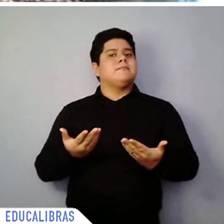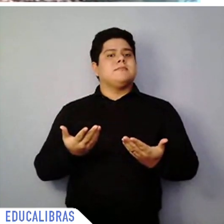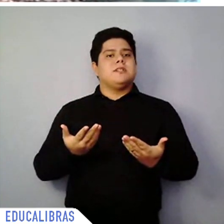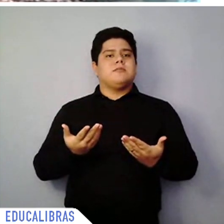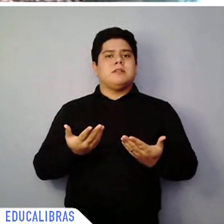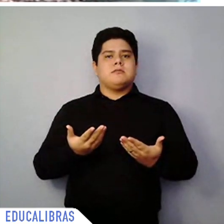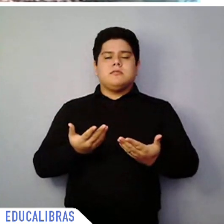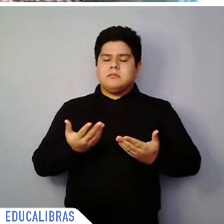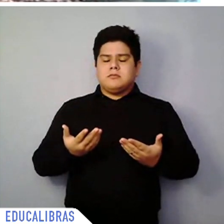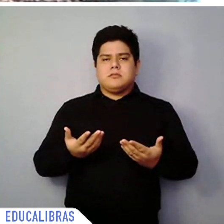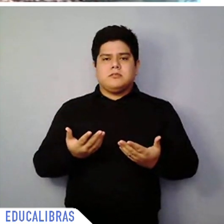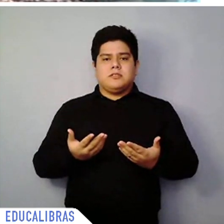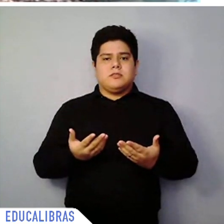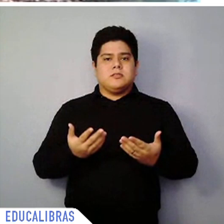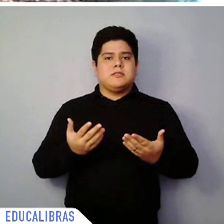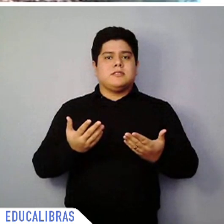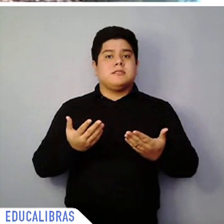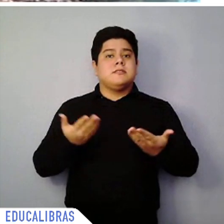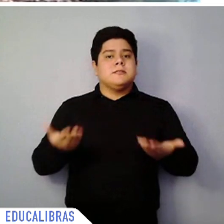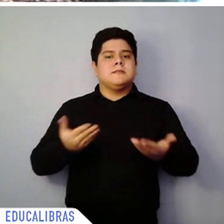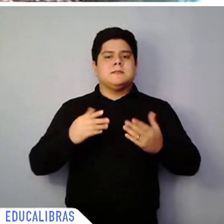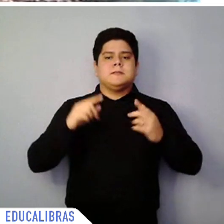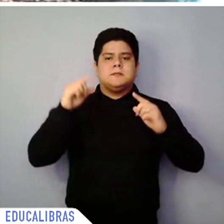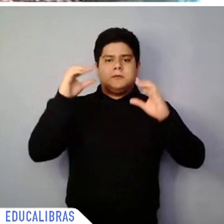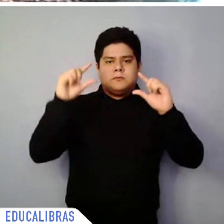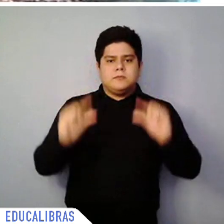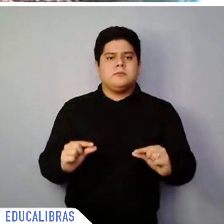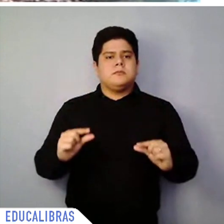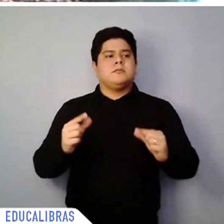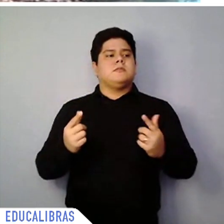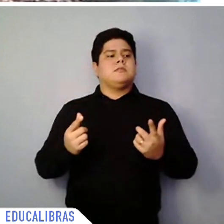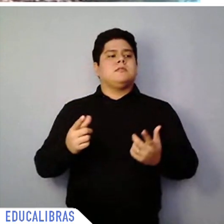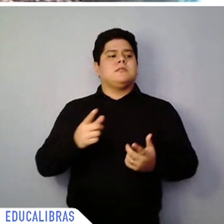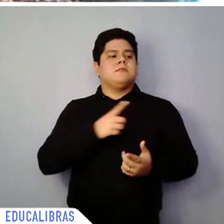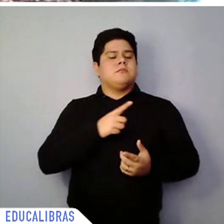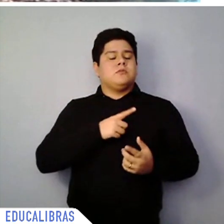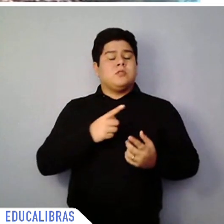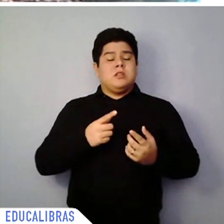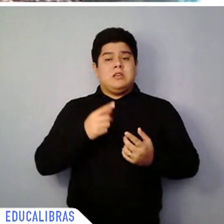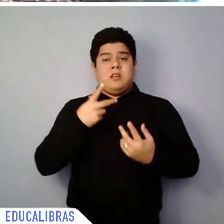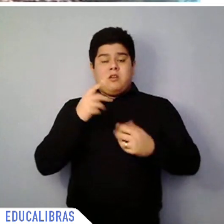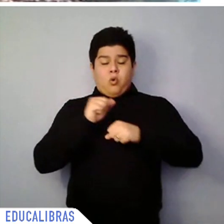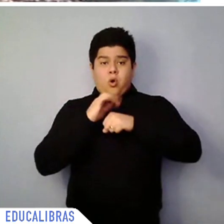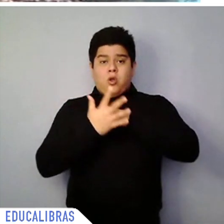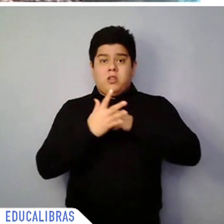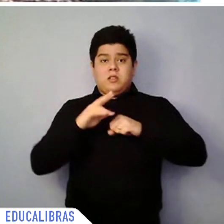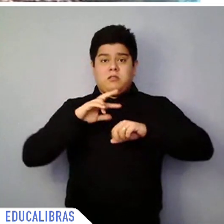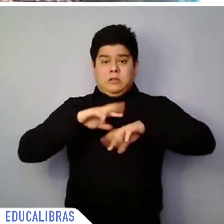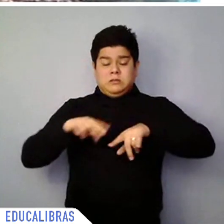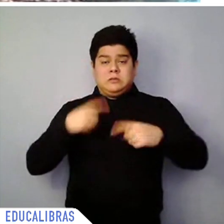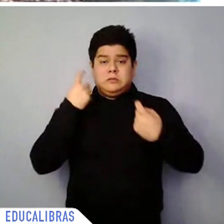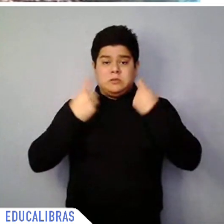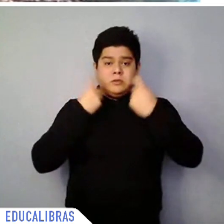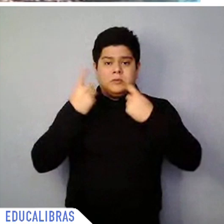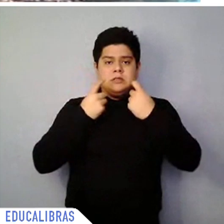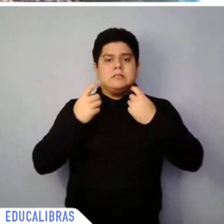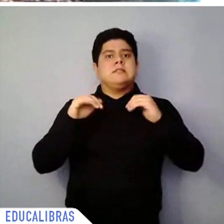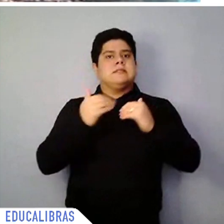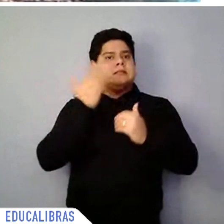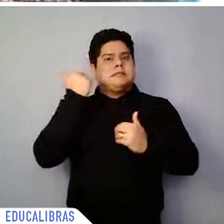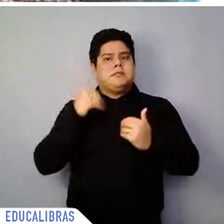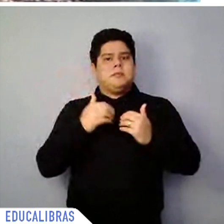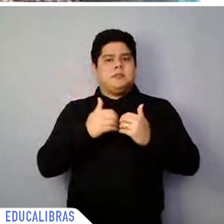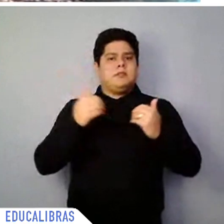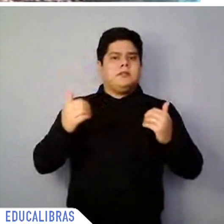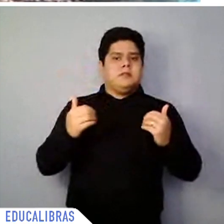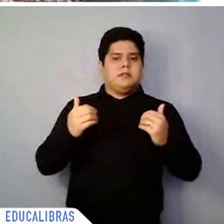that the virus suffers mutation. The longer it takes for us, the easier it's going to be for the virus to